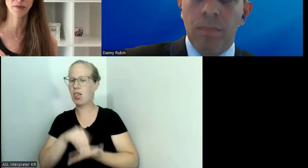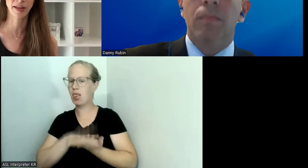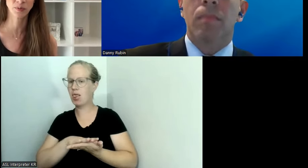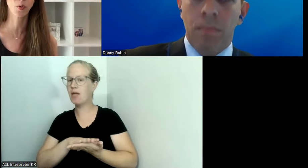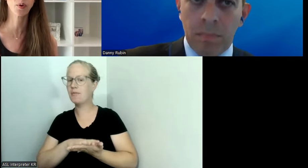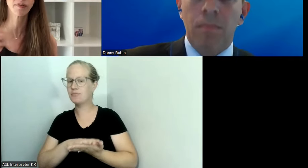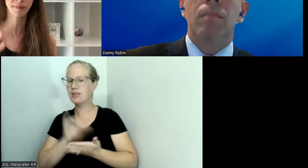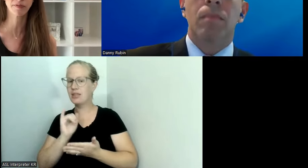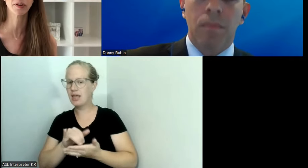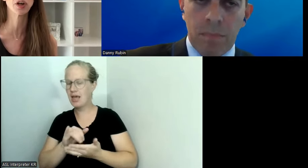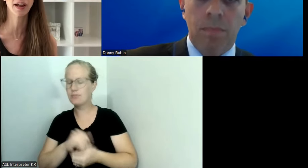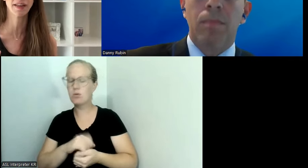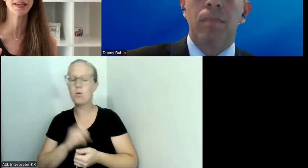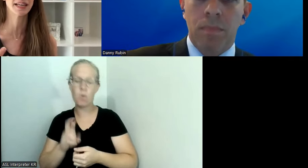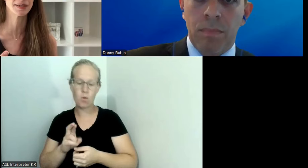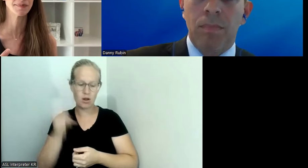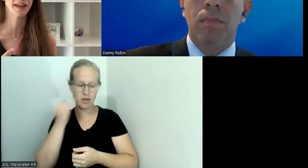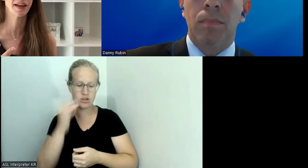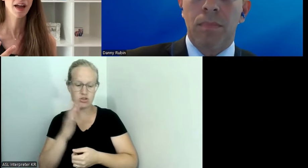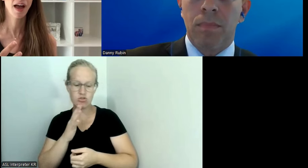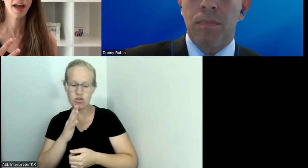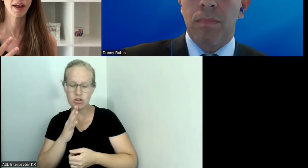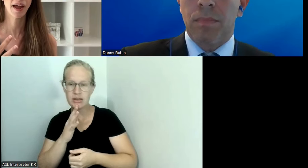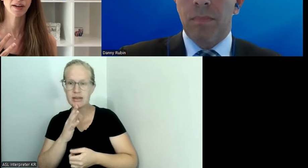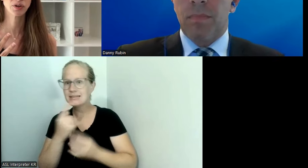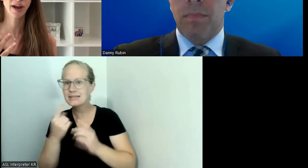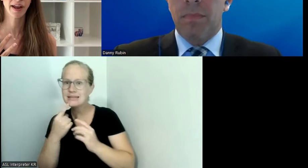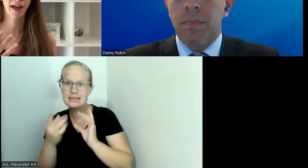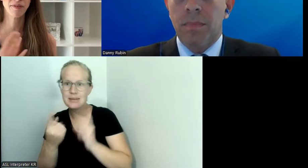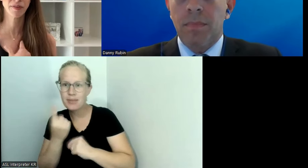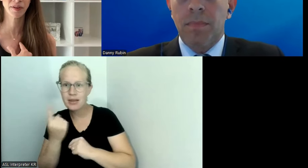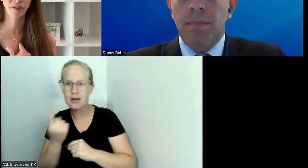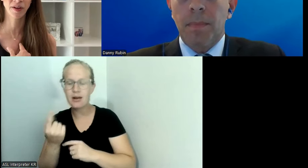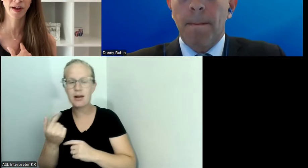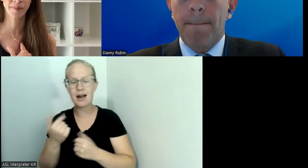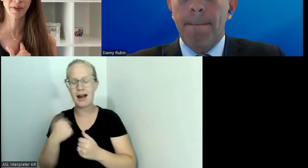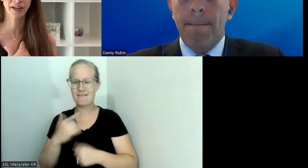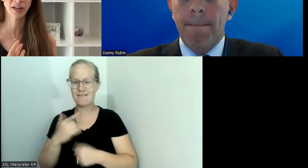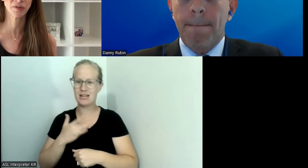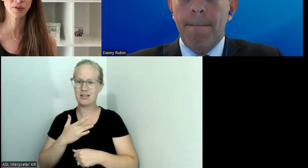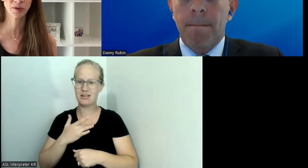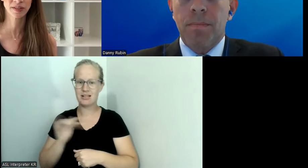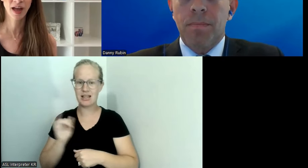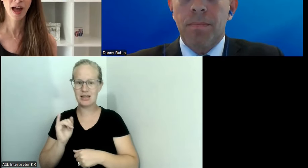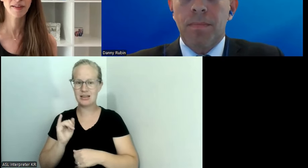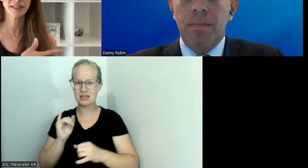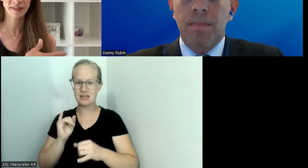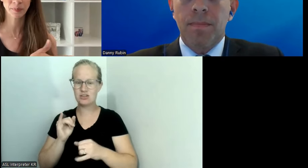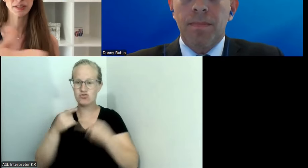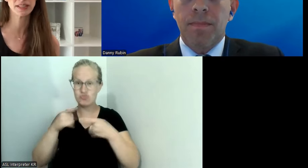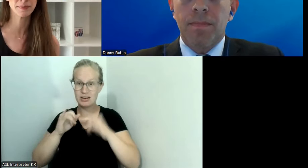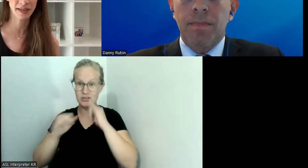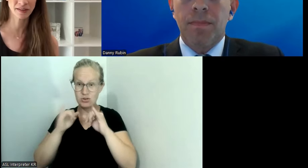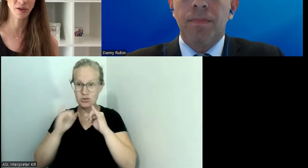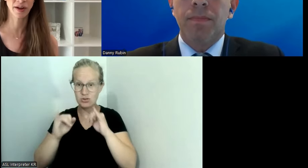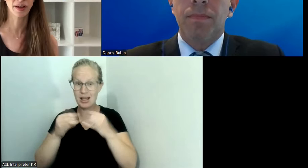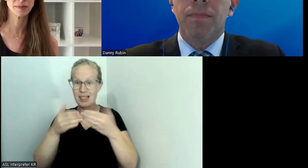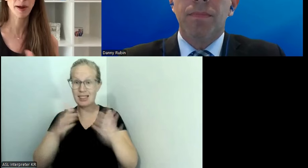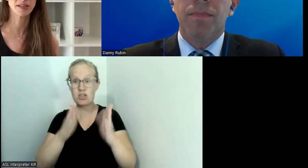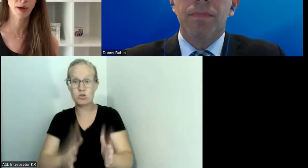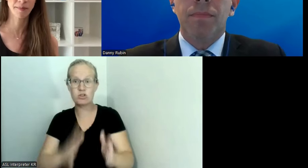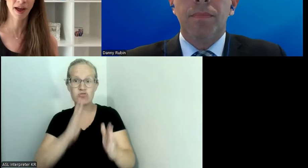that's, you know, that's the one, or if I'm, if they're talking, they say something. I, I try, I feel, um, like in interviews, I like to let the person speak